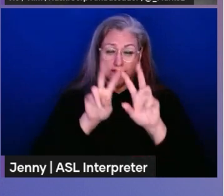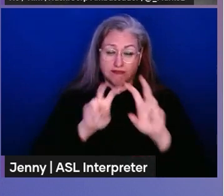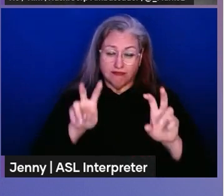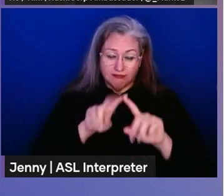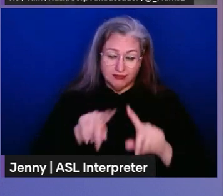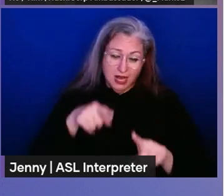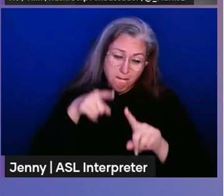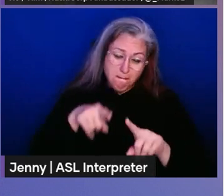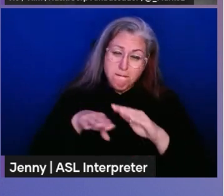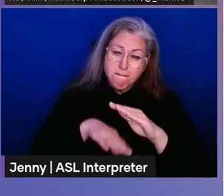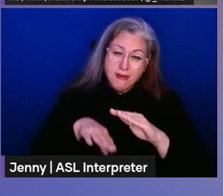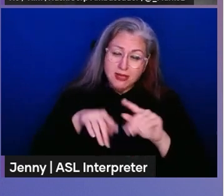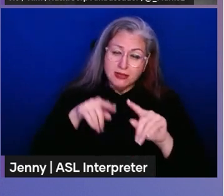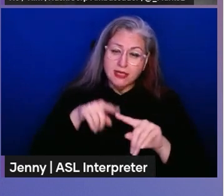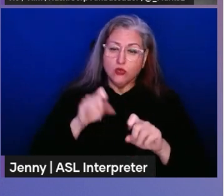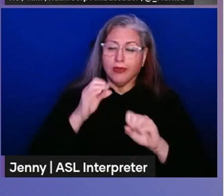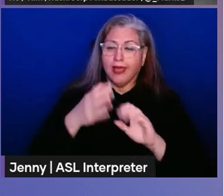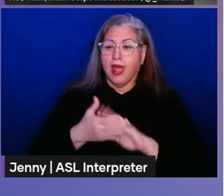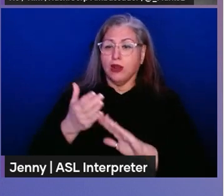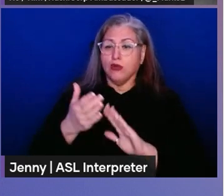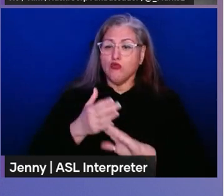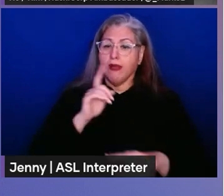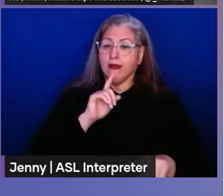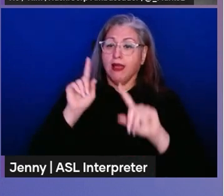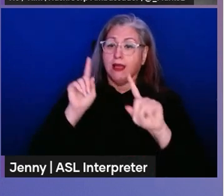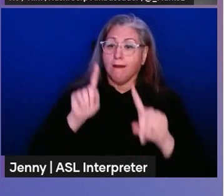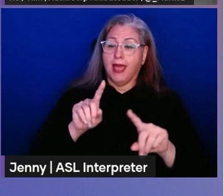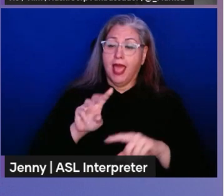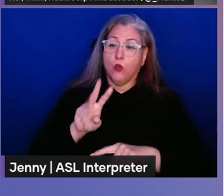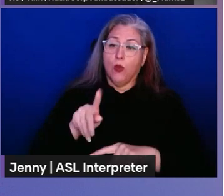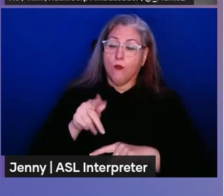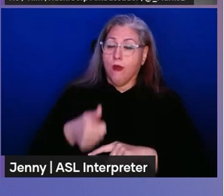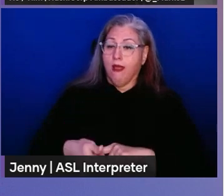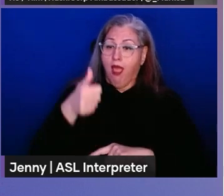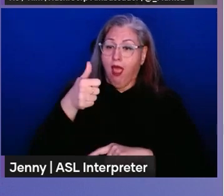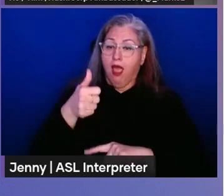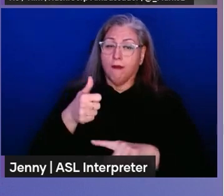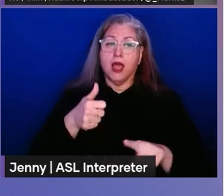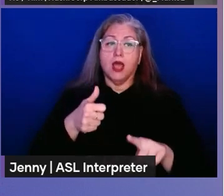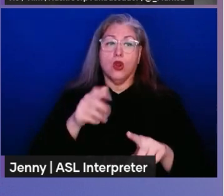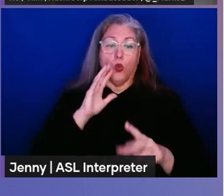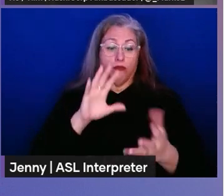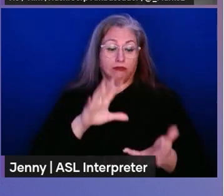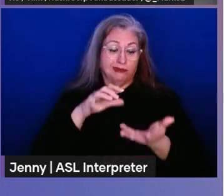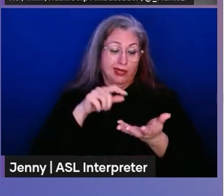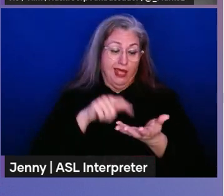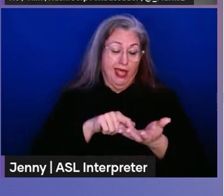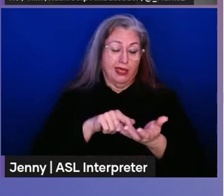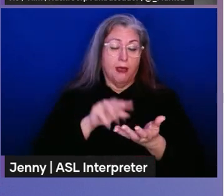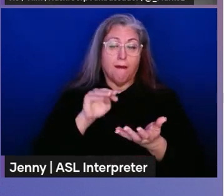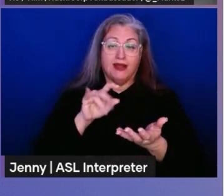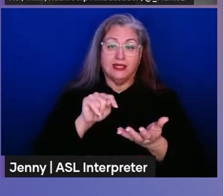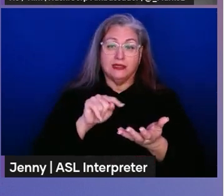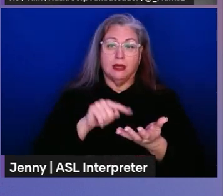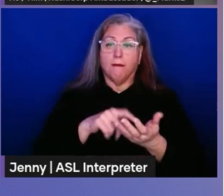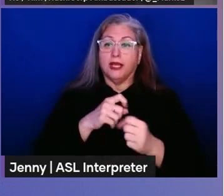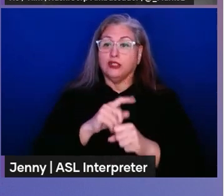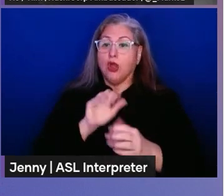you can literally run a command, Waypoint up, and Waypoint will take the manifest, make sure that all the